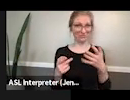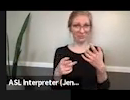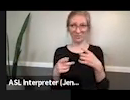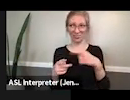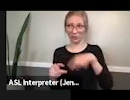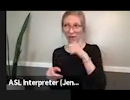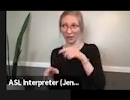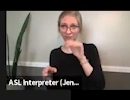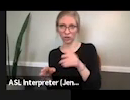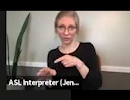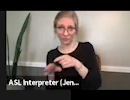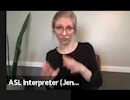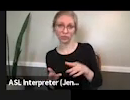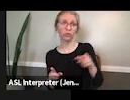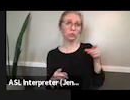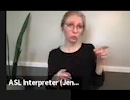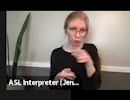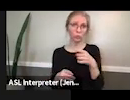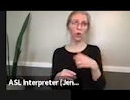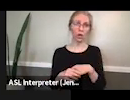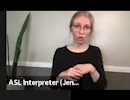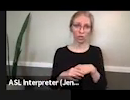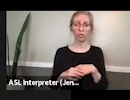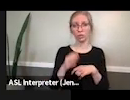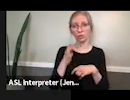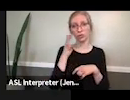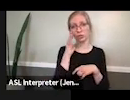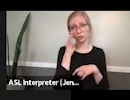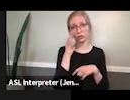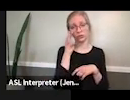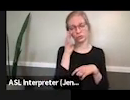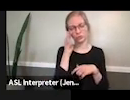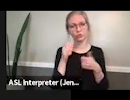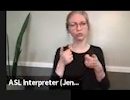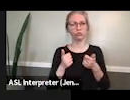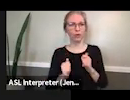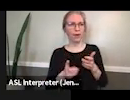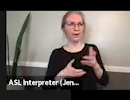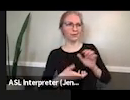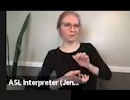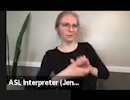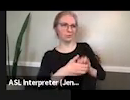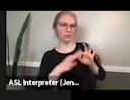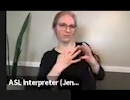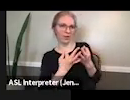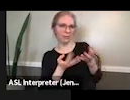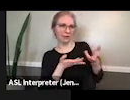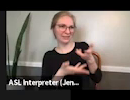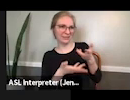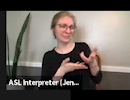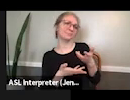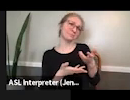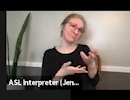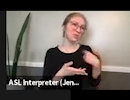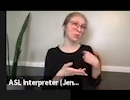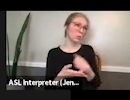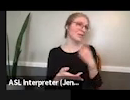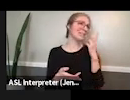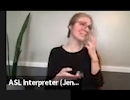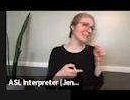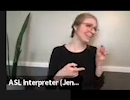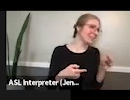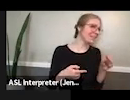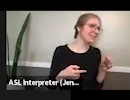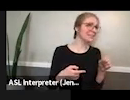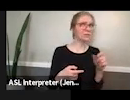And go with your gut and just try to schmooze with the family and say, but we see her do this. We don't see her